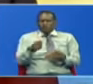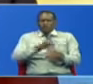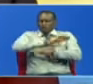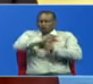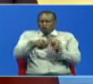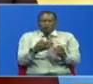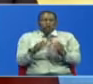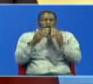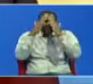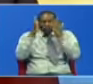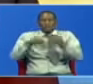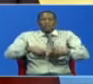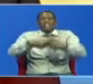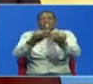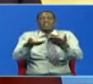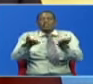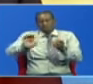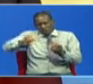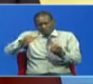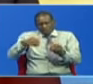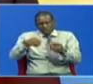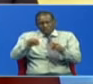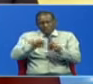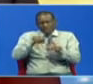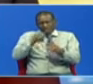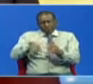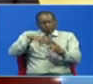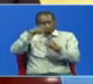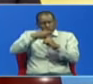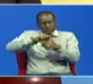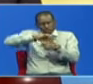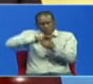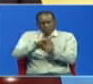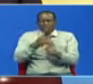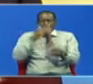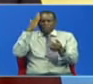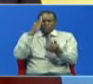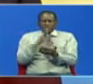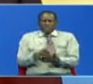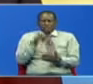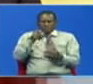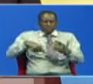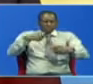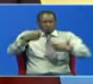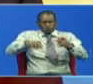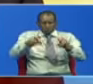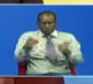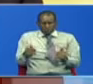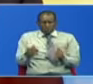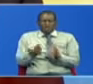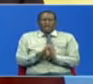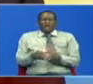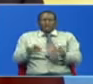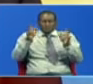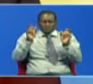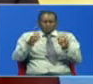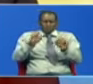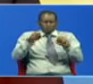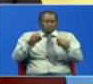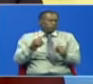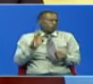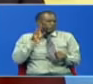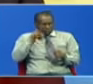been released to the counties as part of this COVID response. So I believe that is on track, and we should be hearing about that from